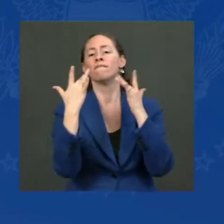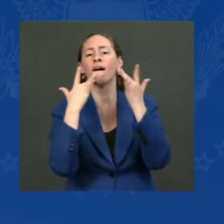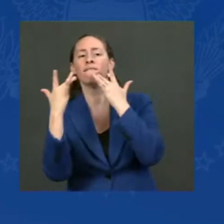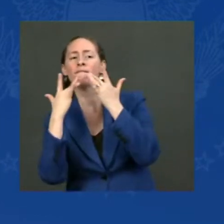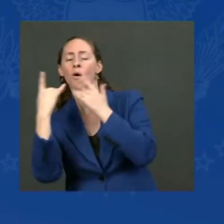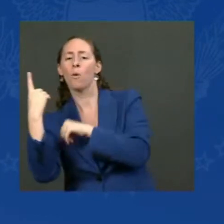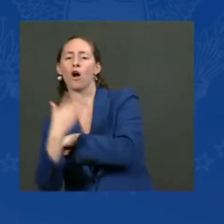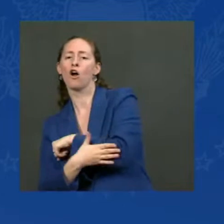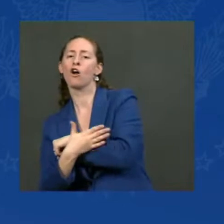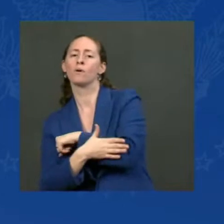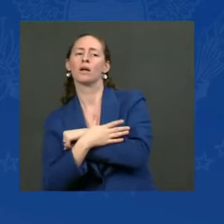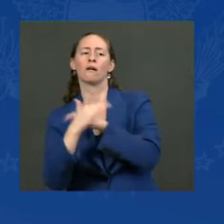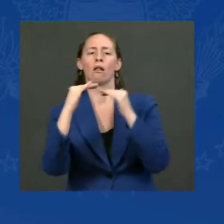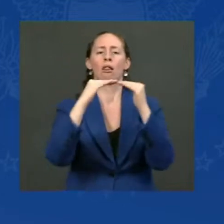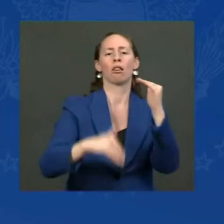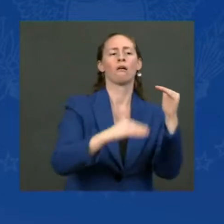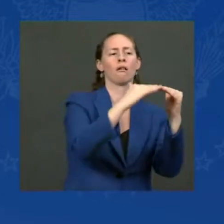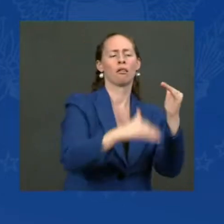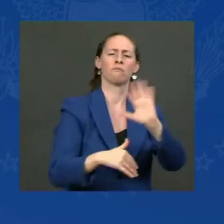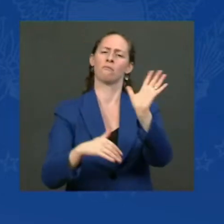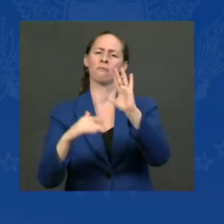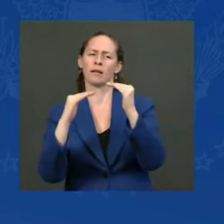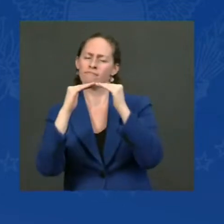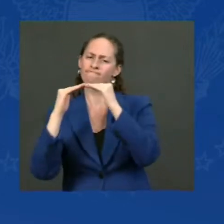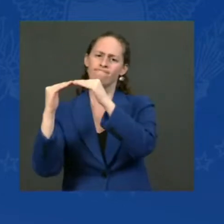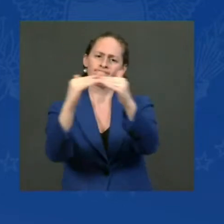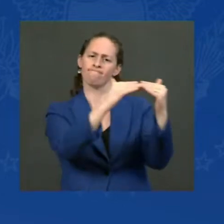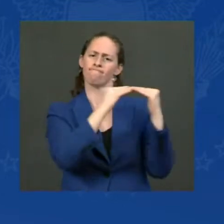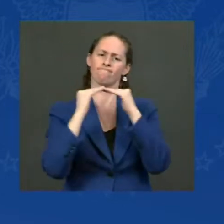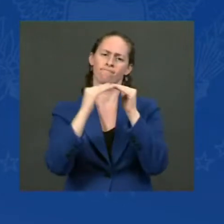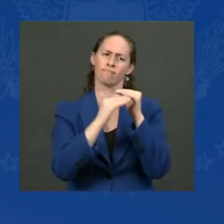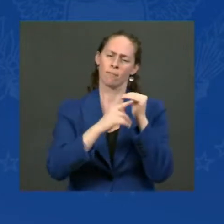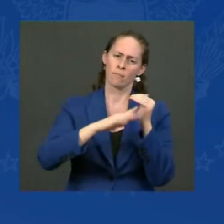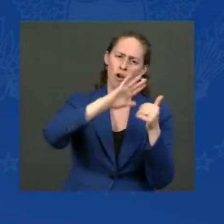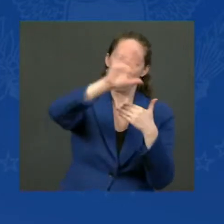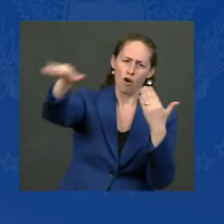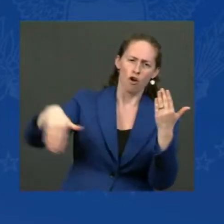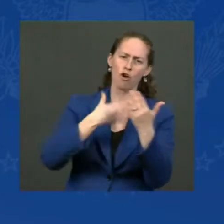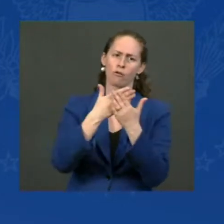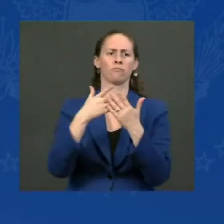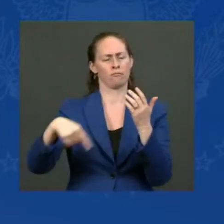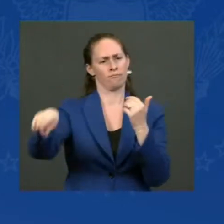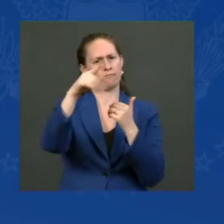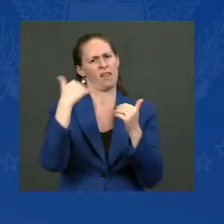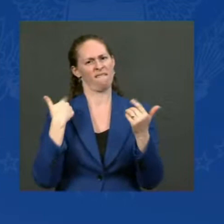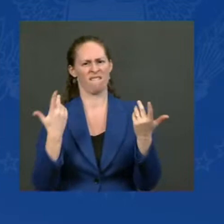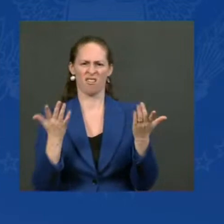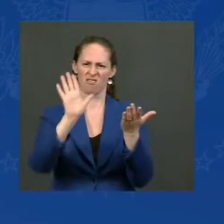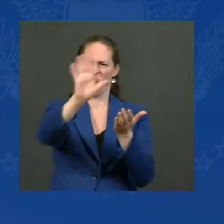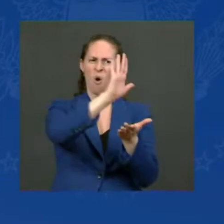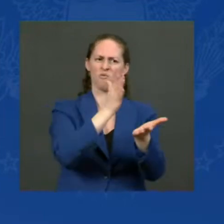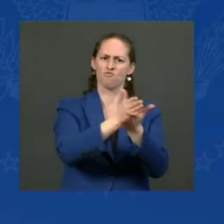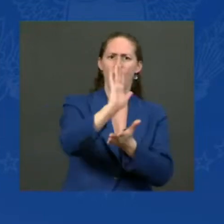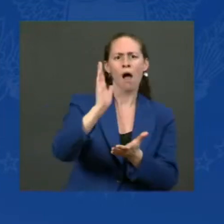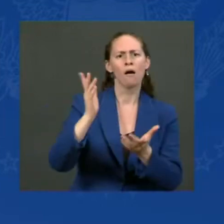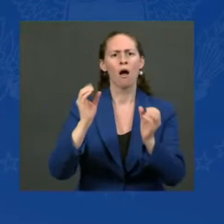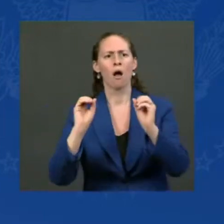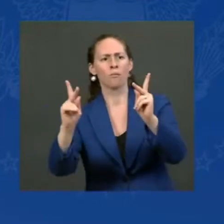others. And every nation has the right and opportunity to compete